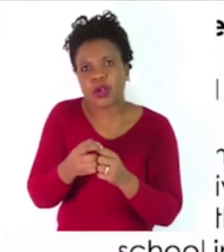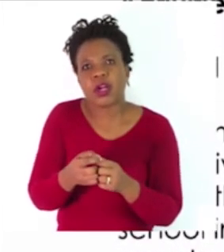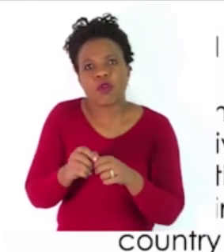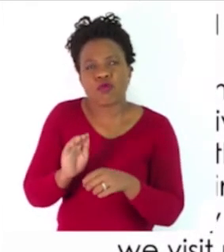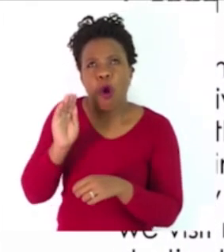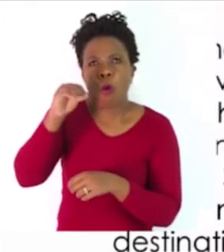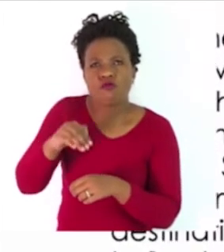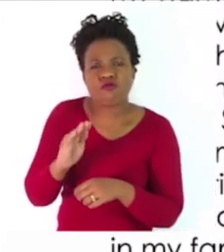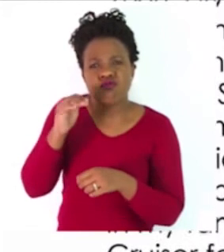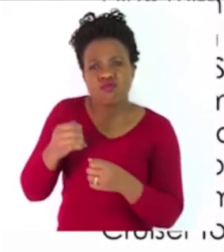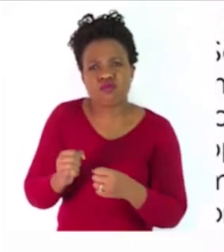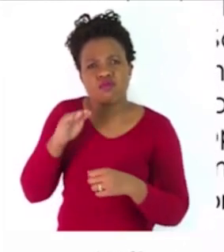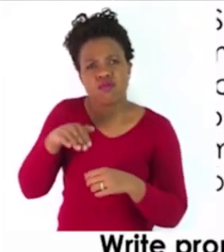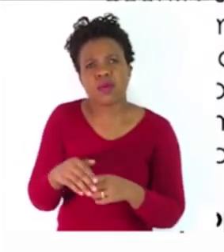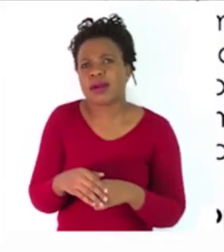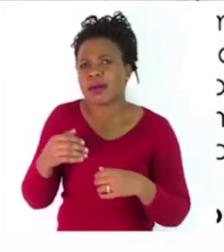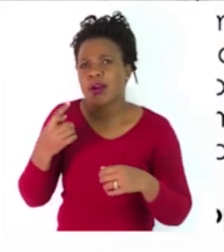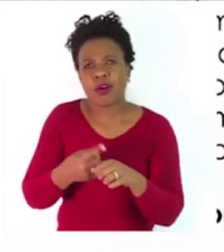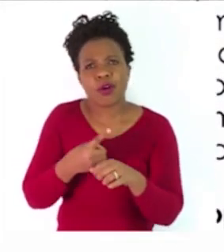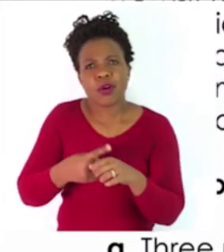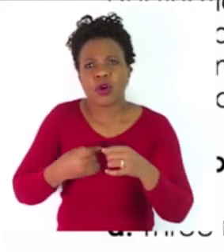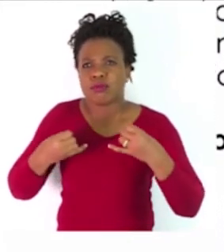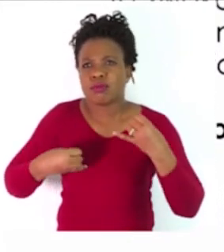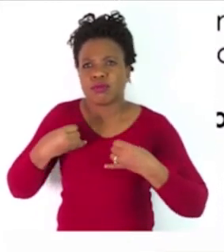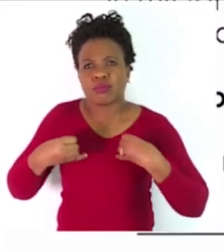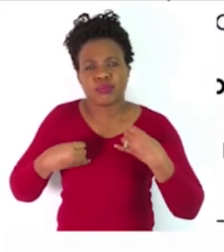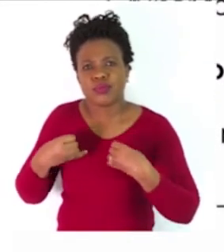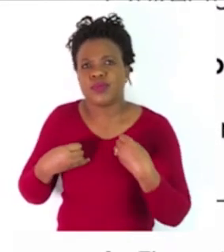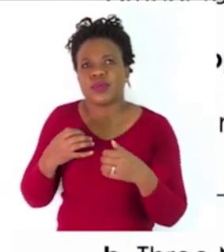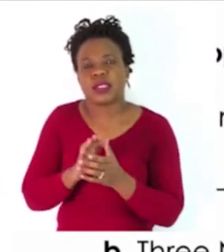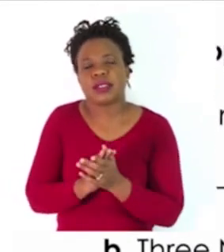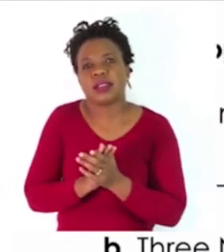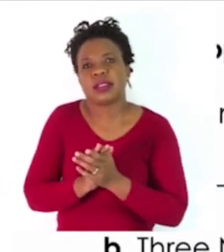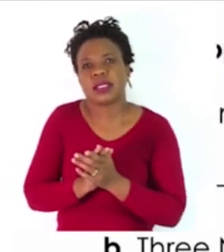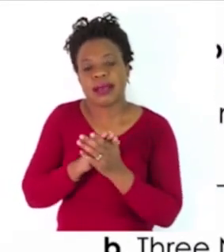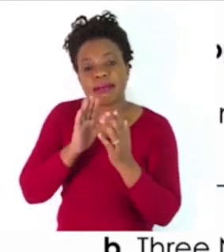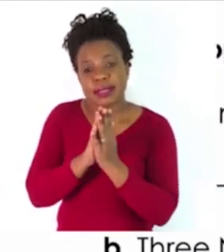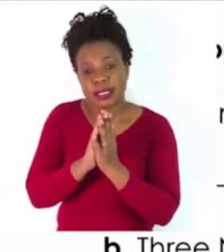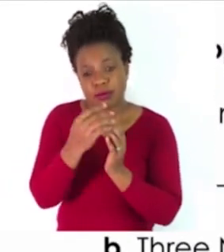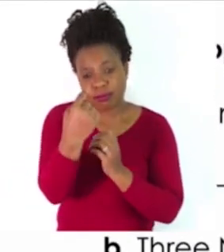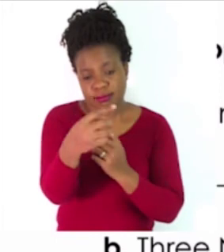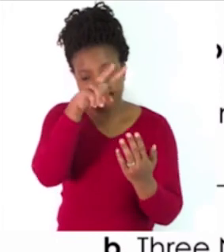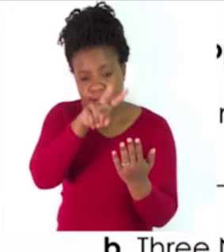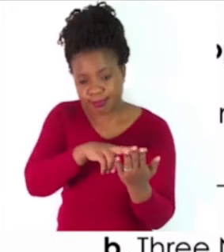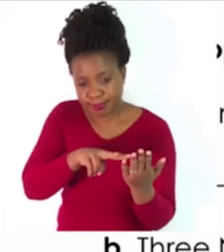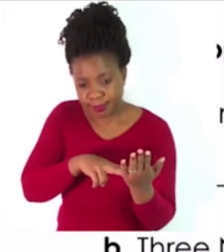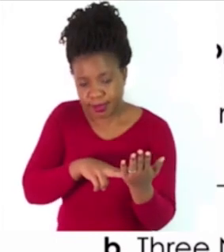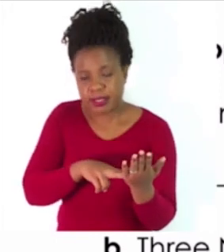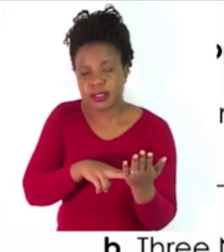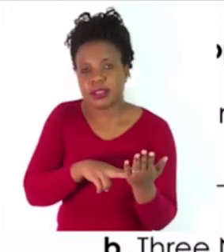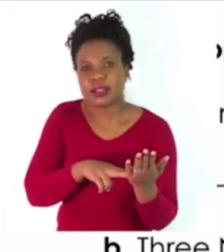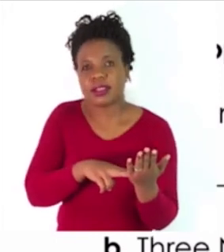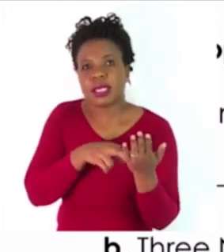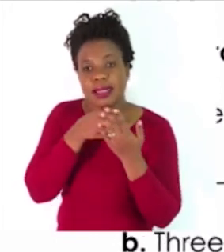All right. So you also read, and then try to answer the questions that follow. Write proper